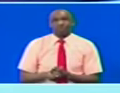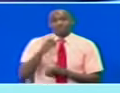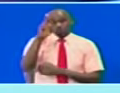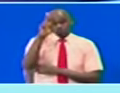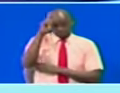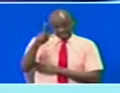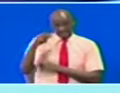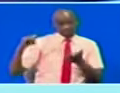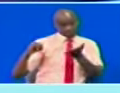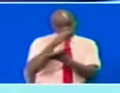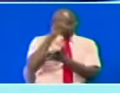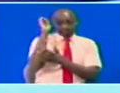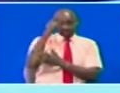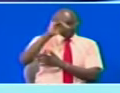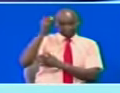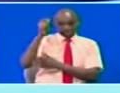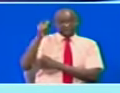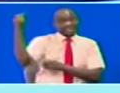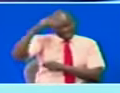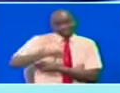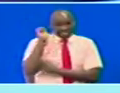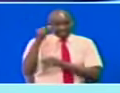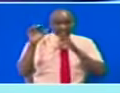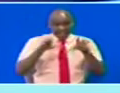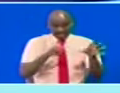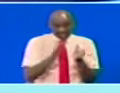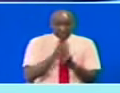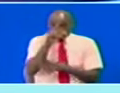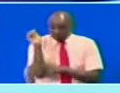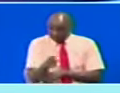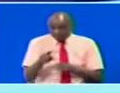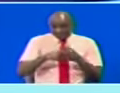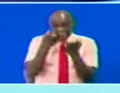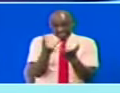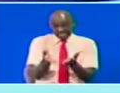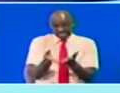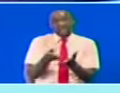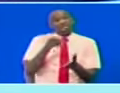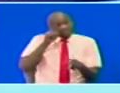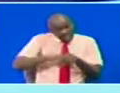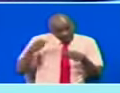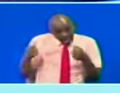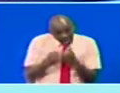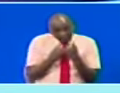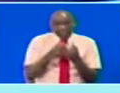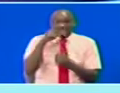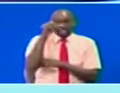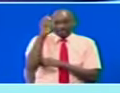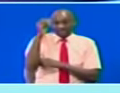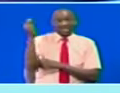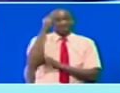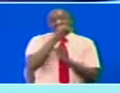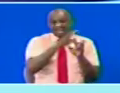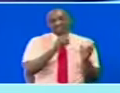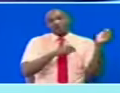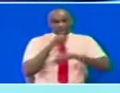UK-based airline FastJet has exited the Kenyan market 11 months into operation due to low demand following the halt of its Kilimanjaro flights and